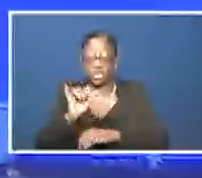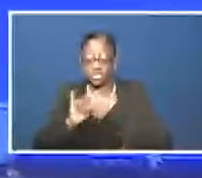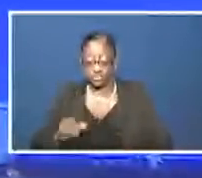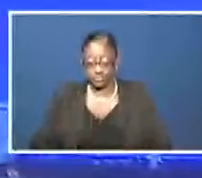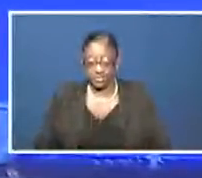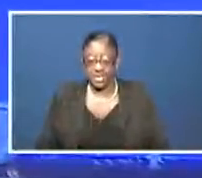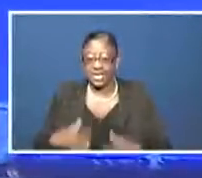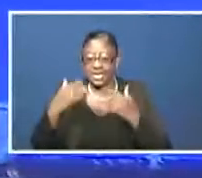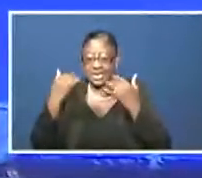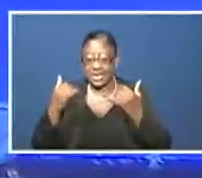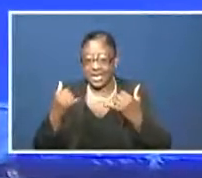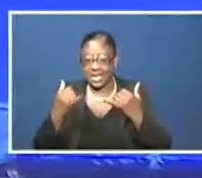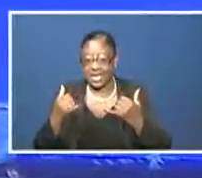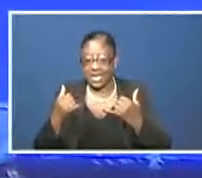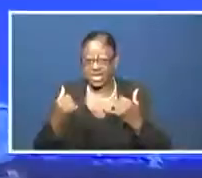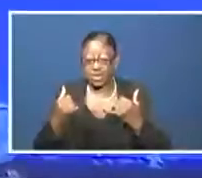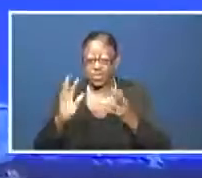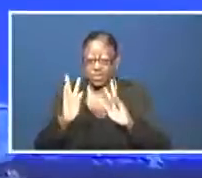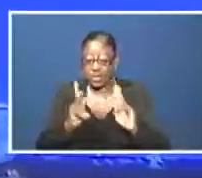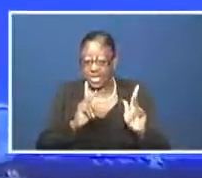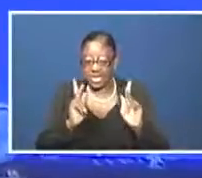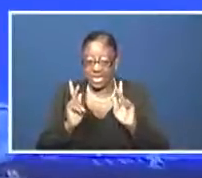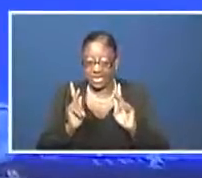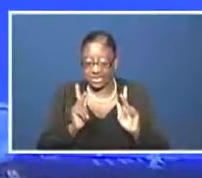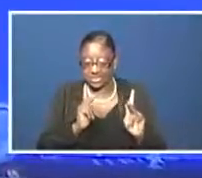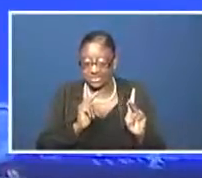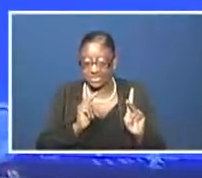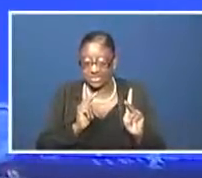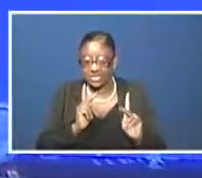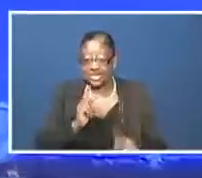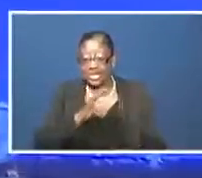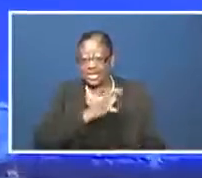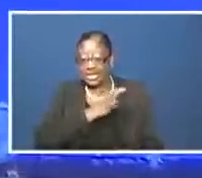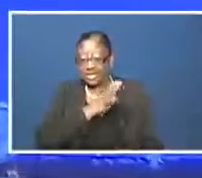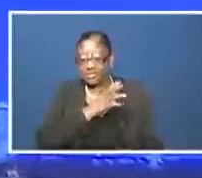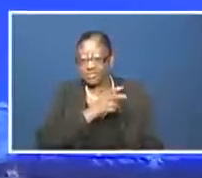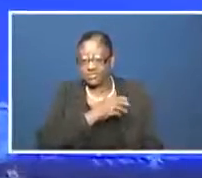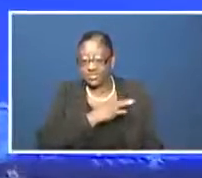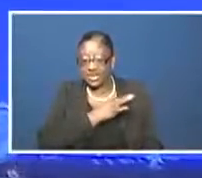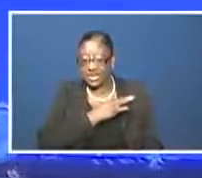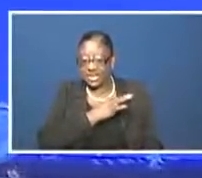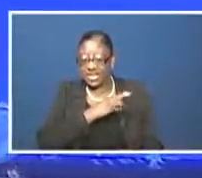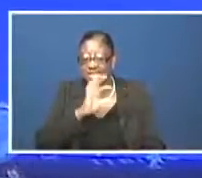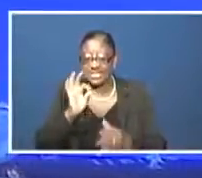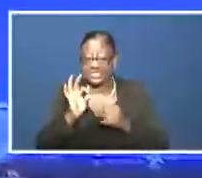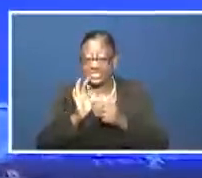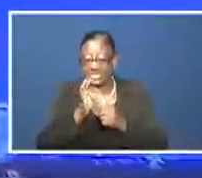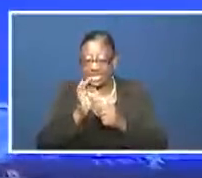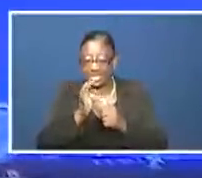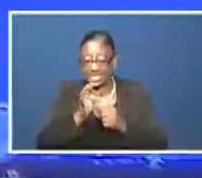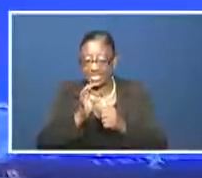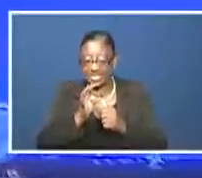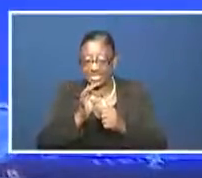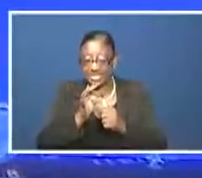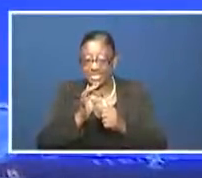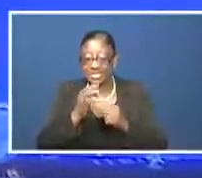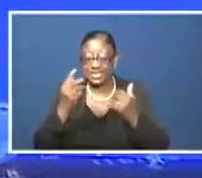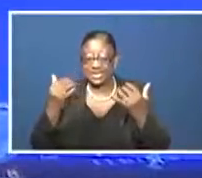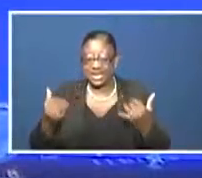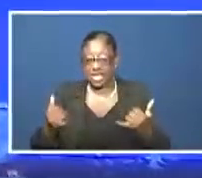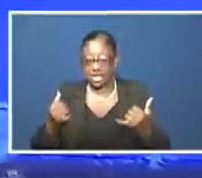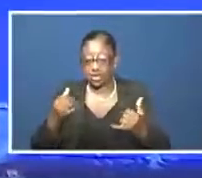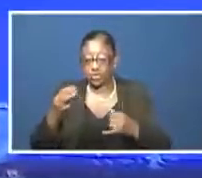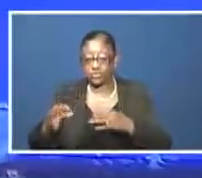Police Force fine-tuning plans to confirm Clayton Fernanda as its 9th commissioner in a handover ceremony